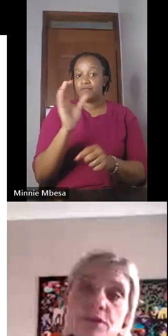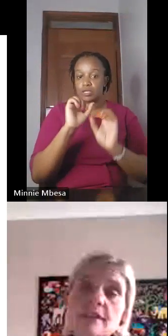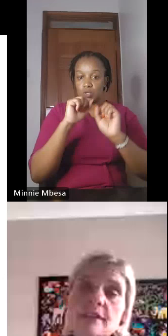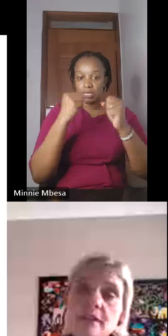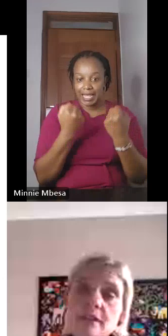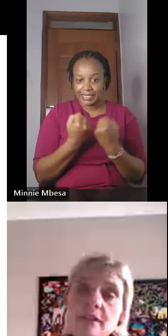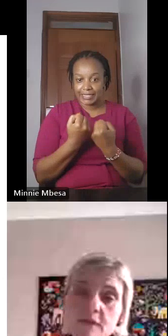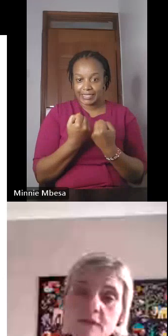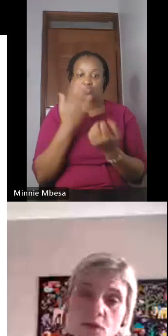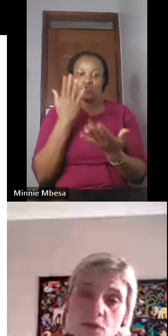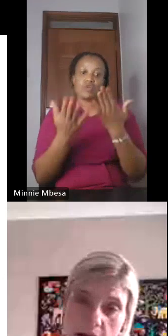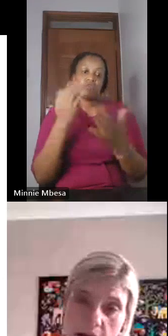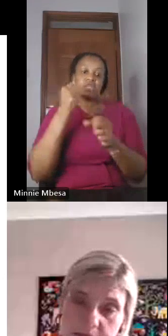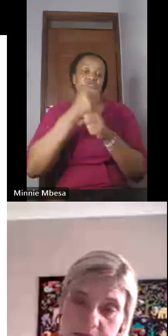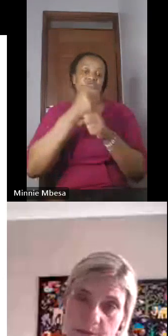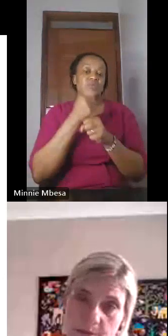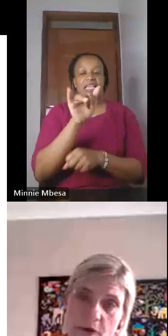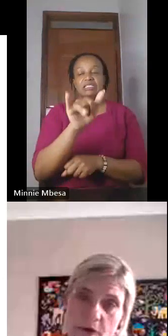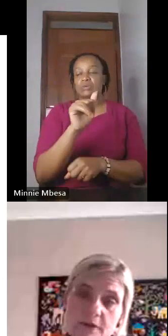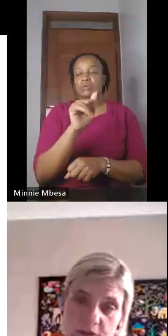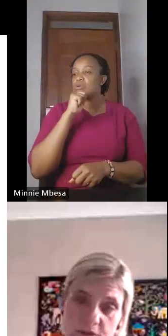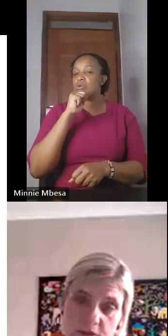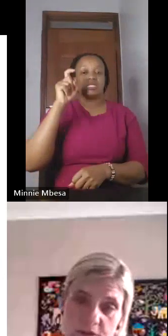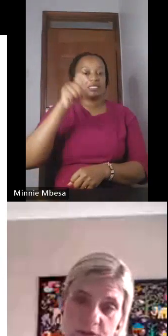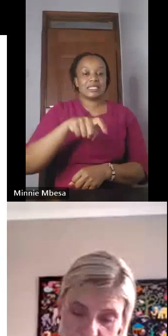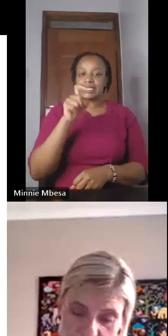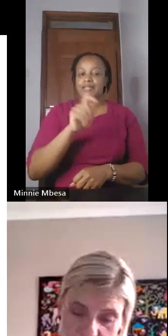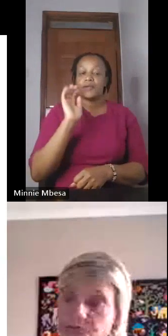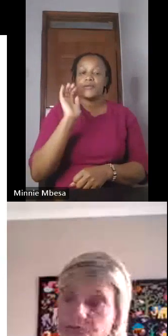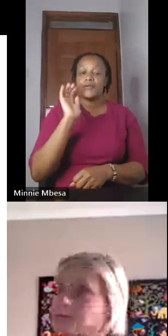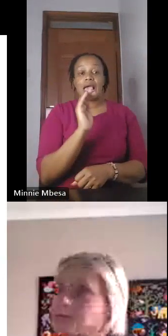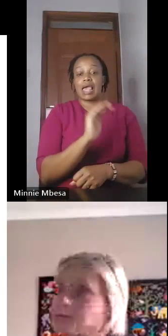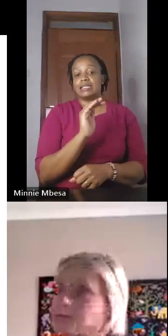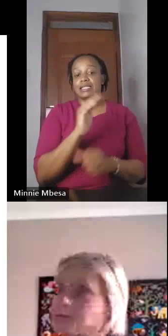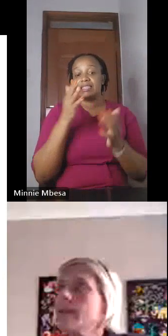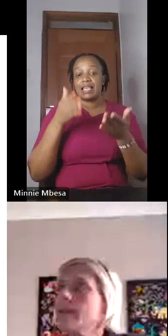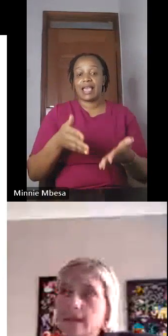You do not need to ask your current employer to support you.